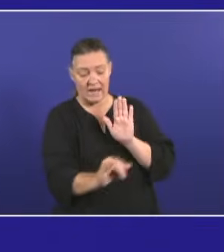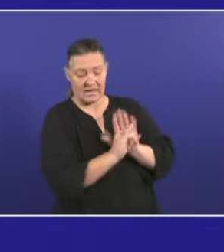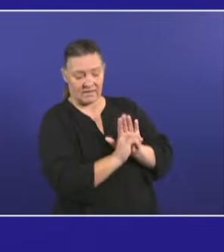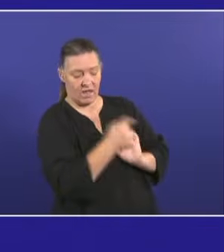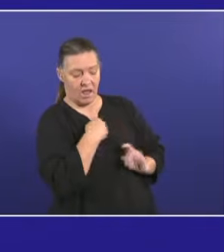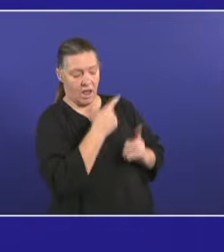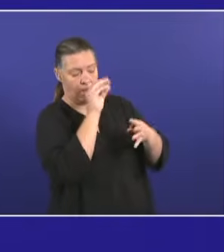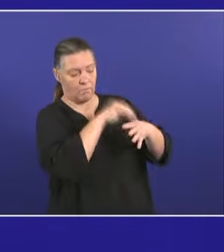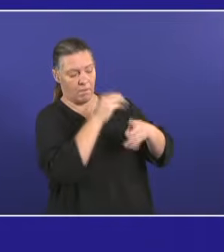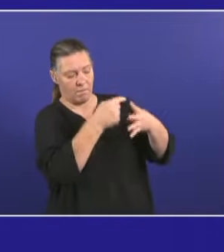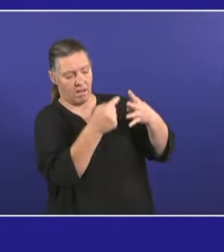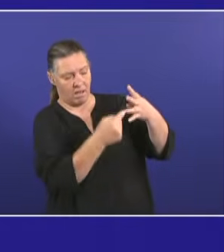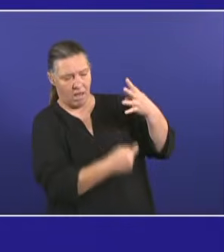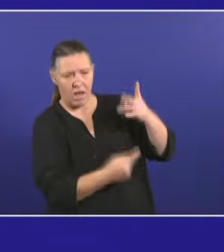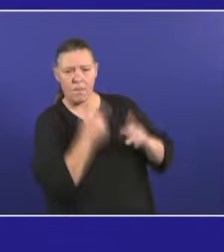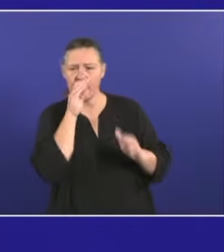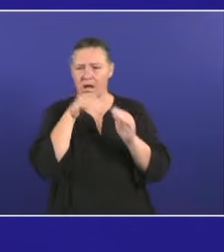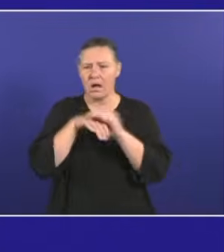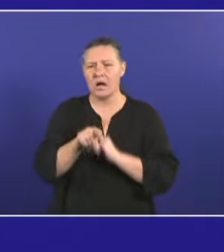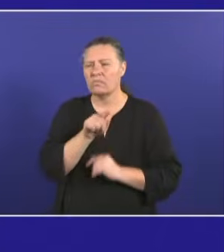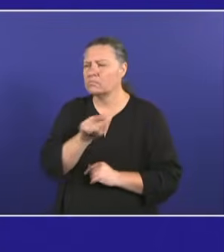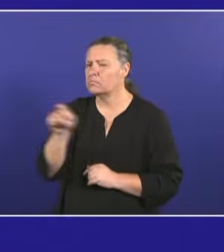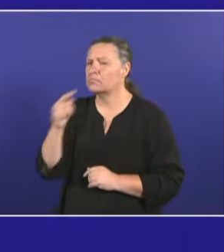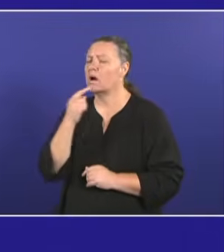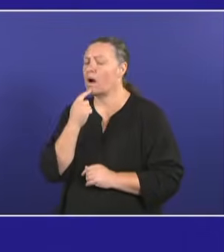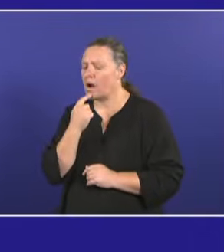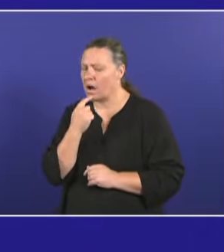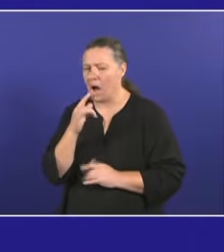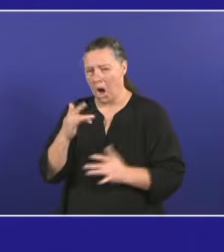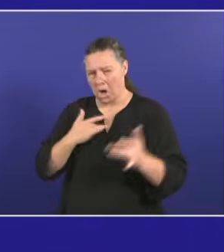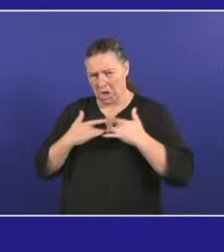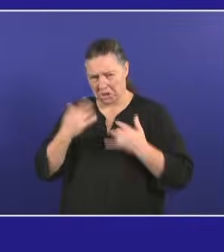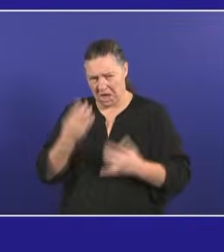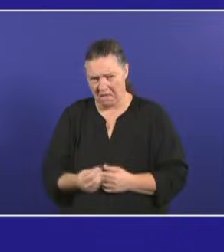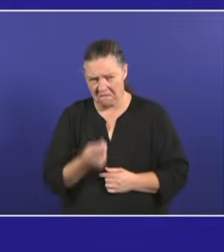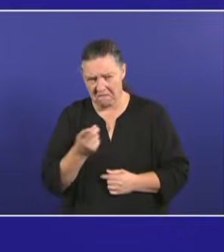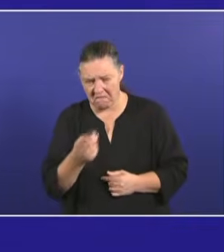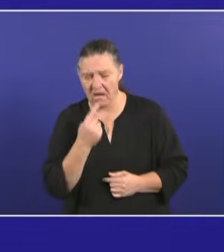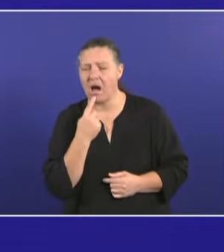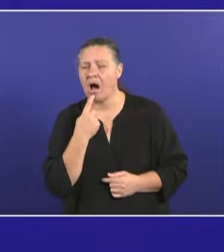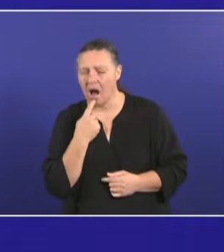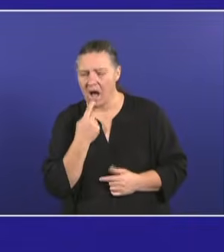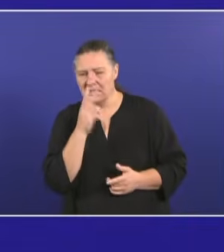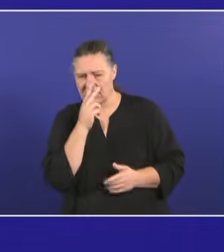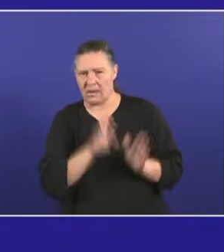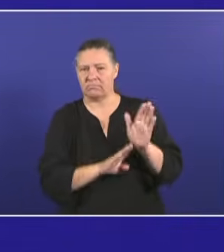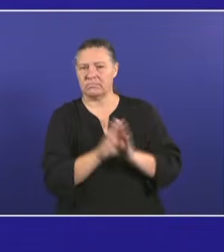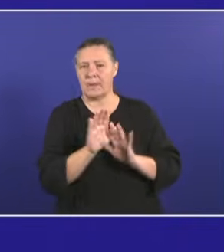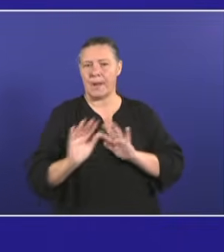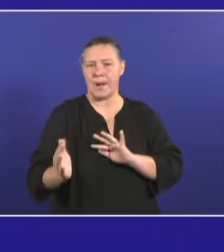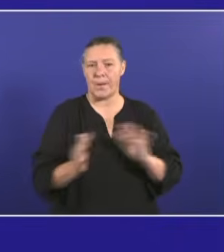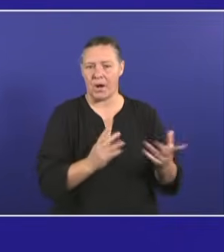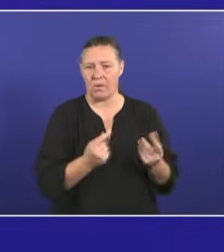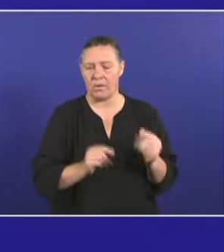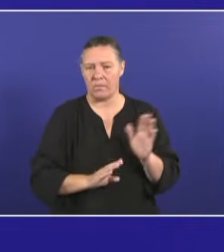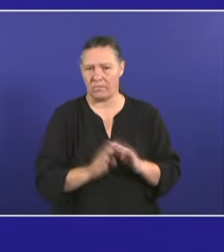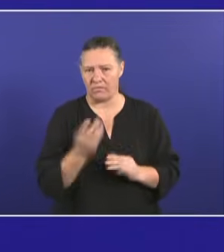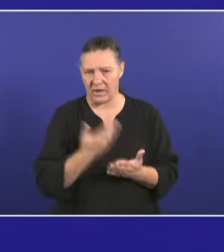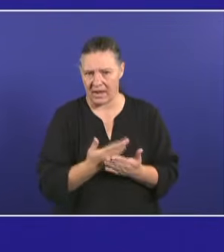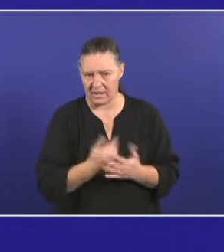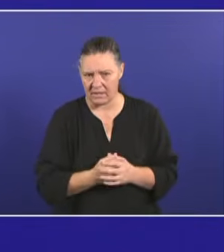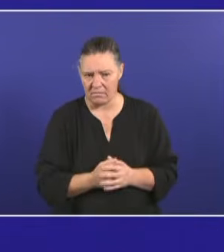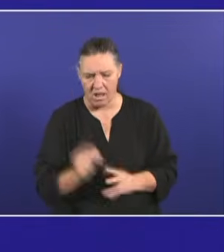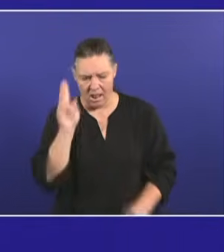strategy, we use polling, and we turn voter concerns and issues into measurable progress. We have bottom-up